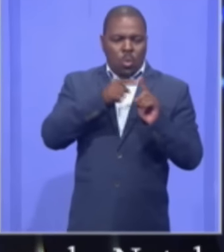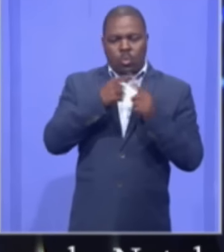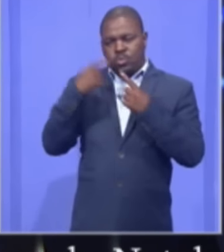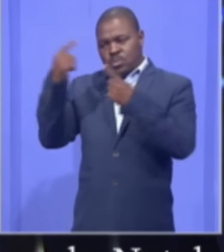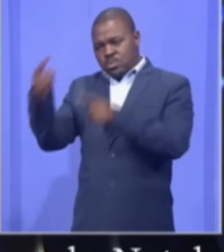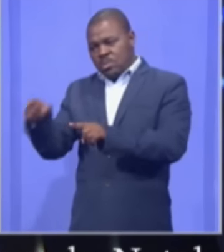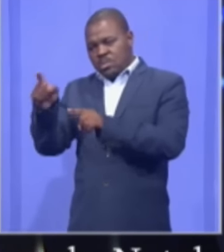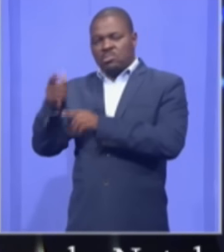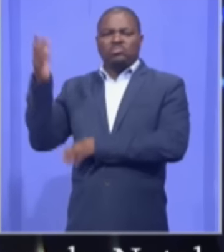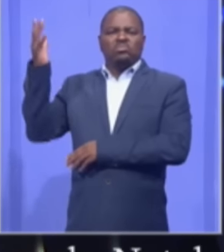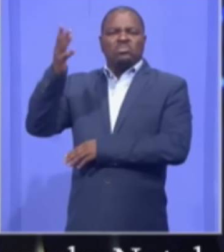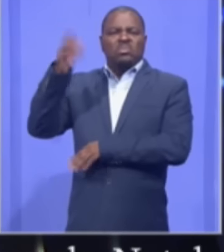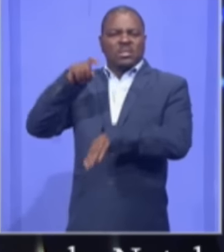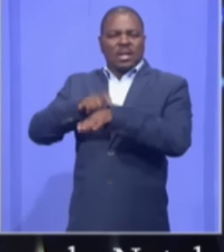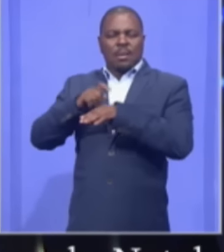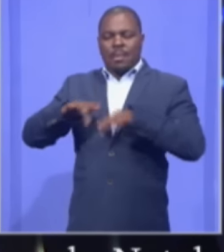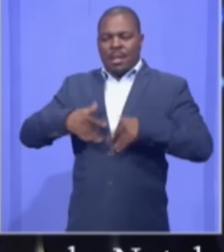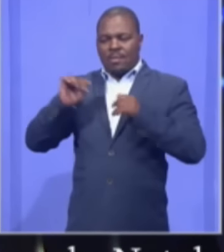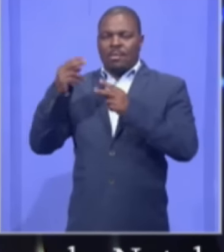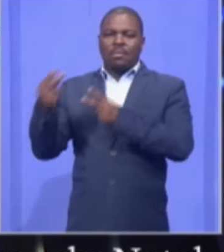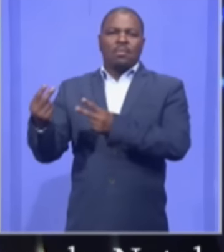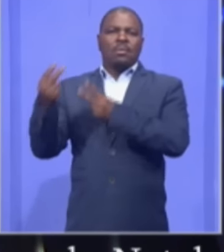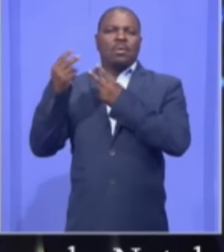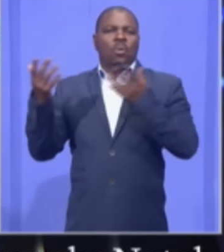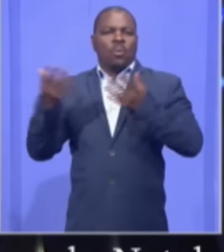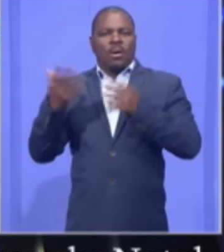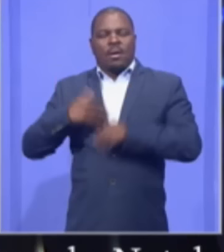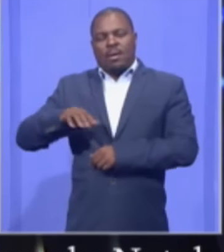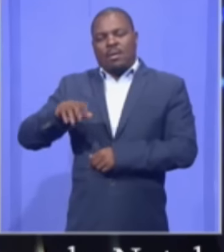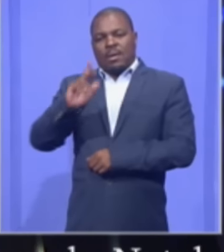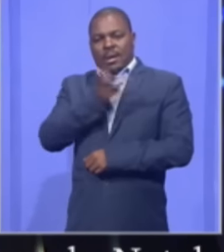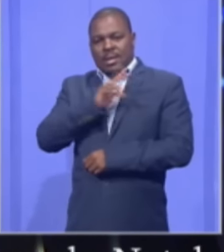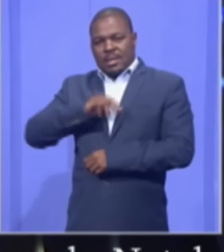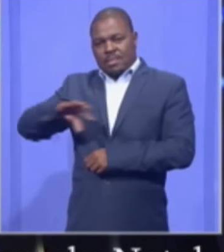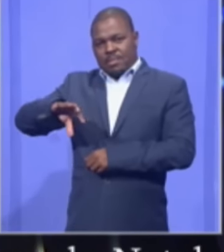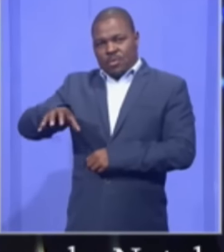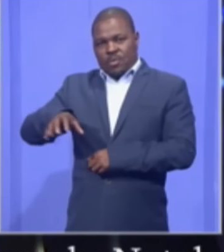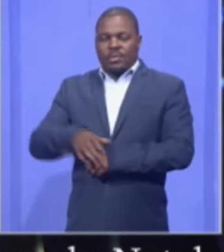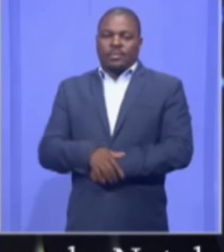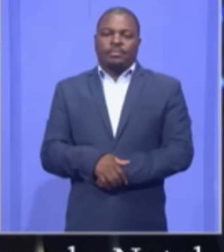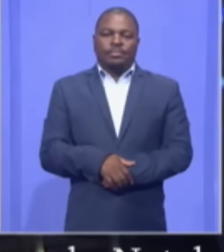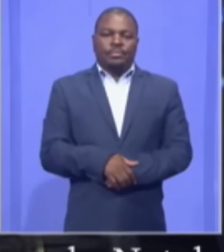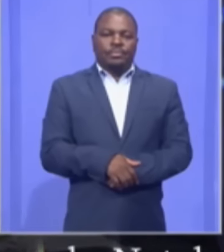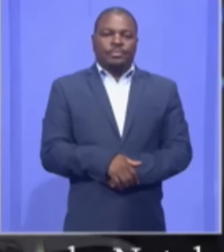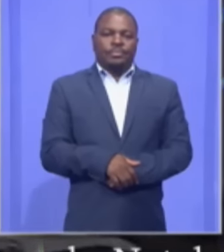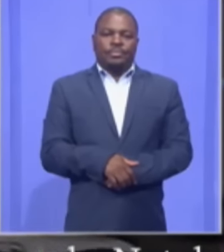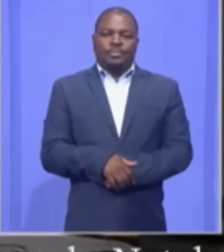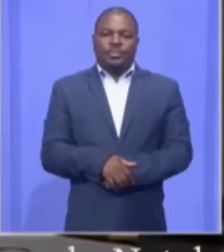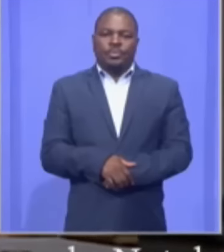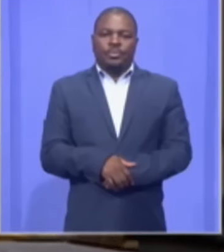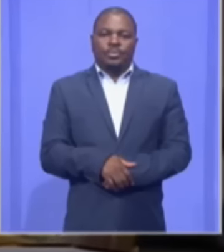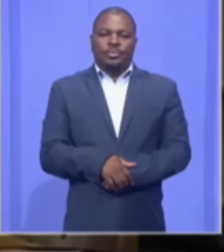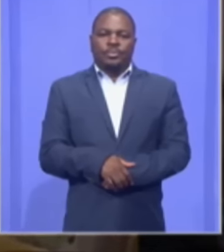ya bofifi ya Bengu e Shongwe provinceng ya KwaZulu-Natal.